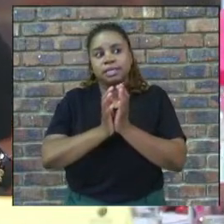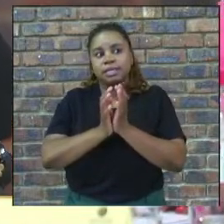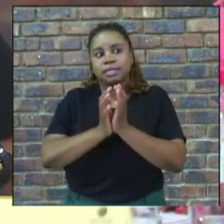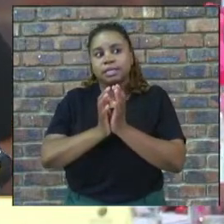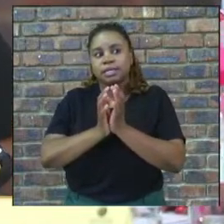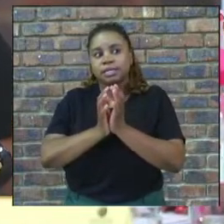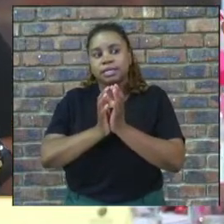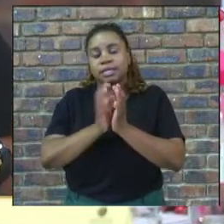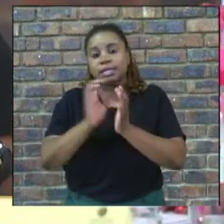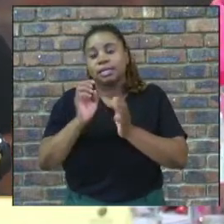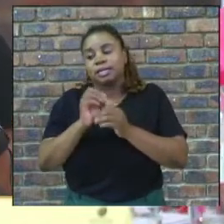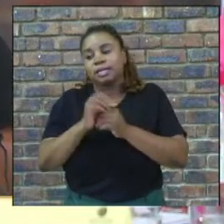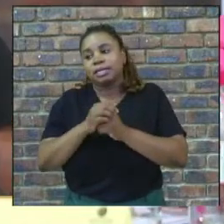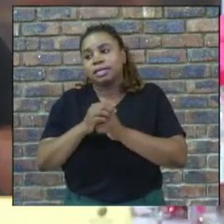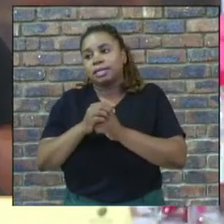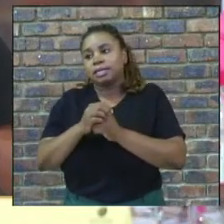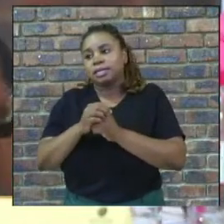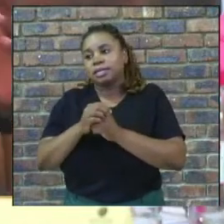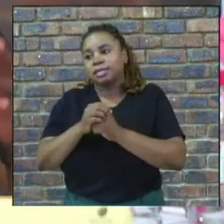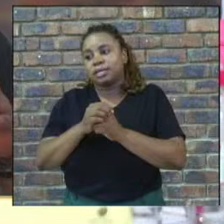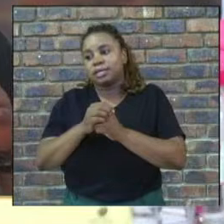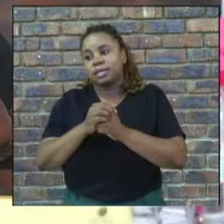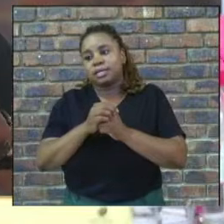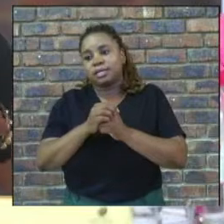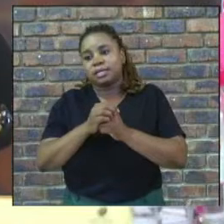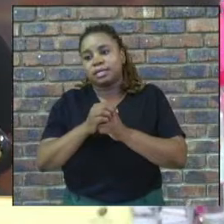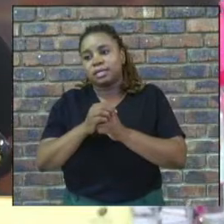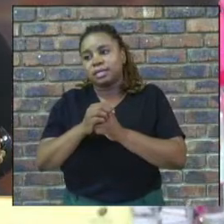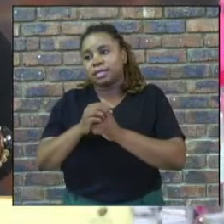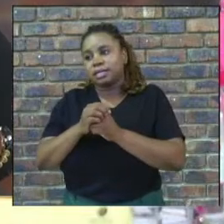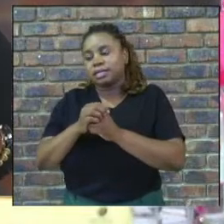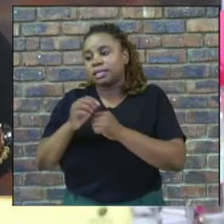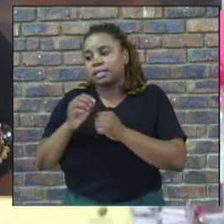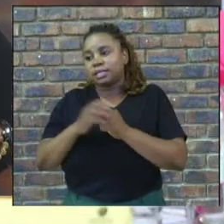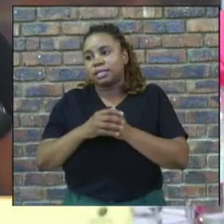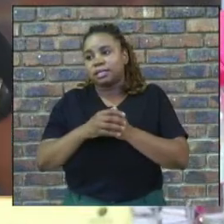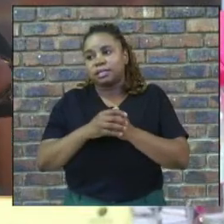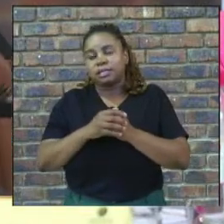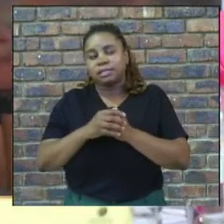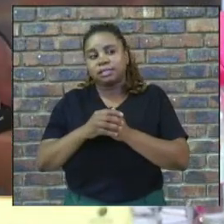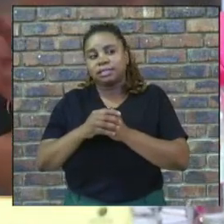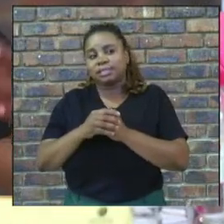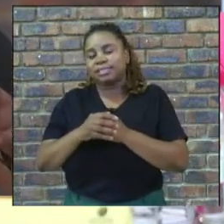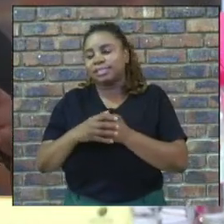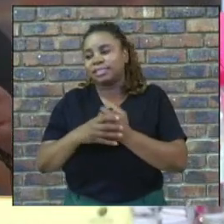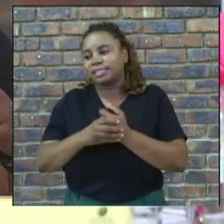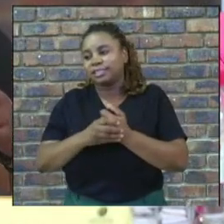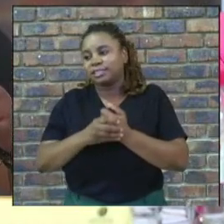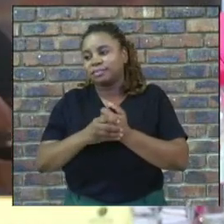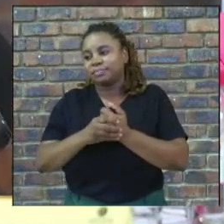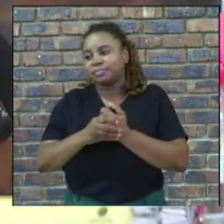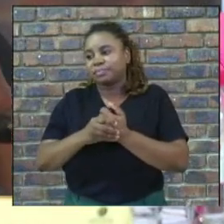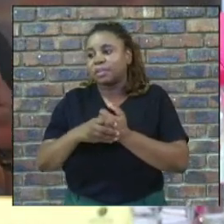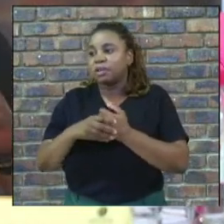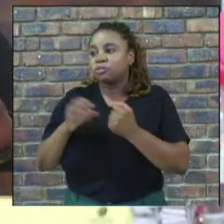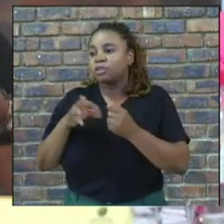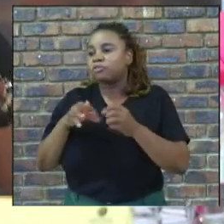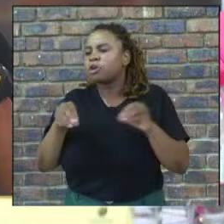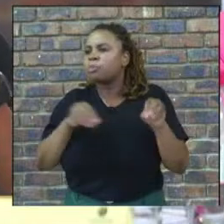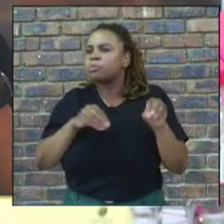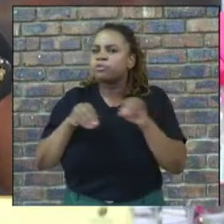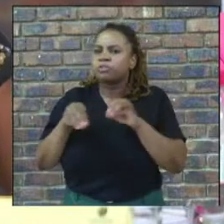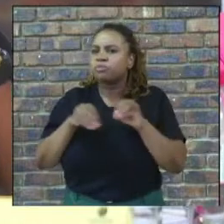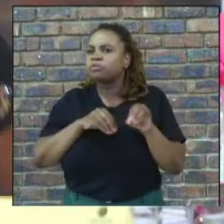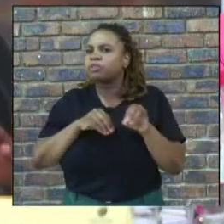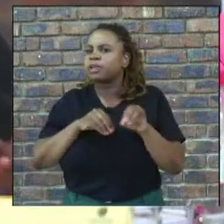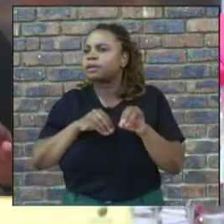floor, it creates an impression of, there are other things that we prioritize.